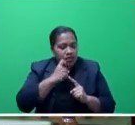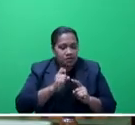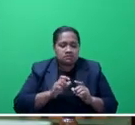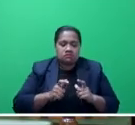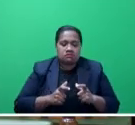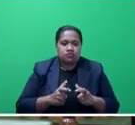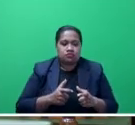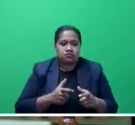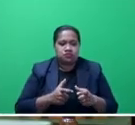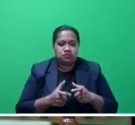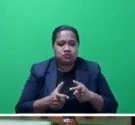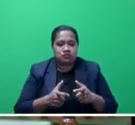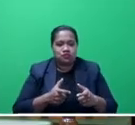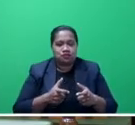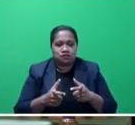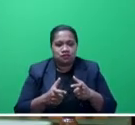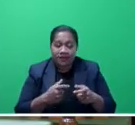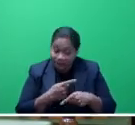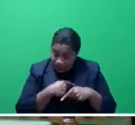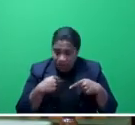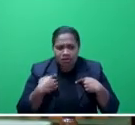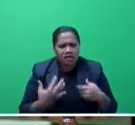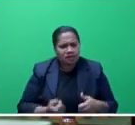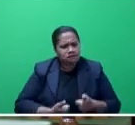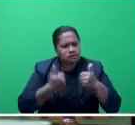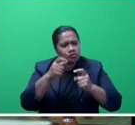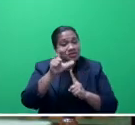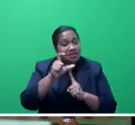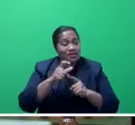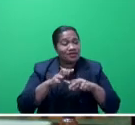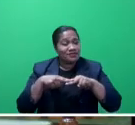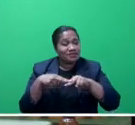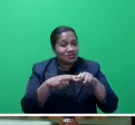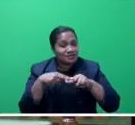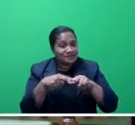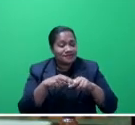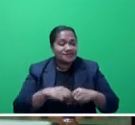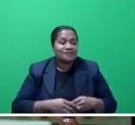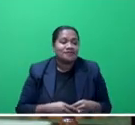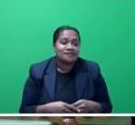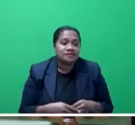good captain, Fiji. The principles and vision of our Honourable